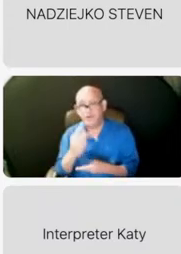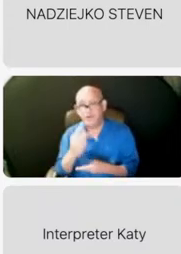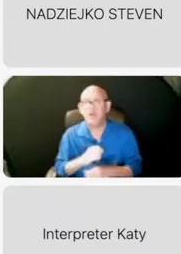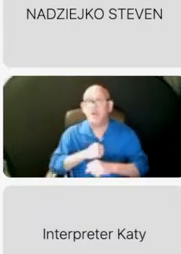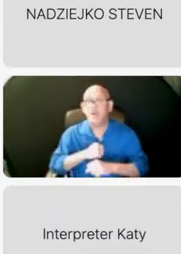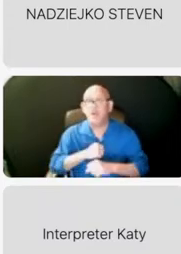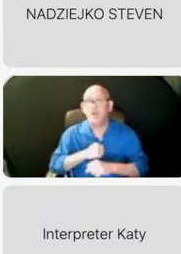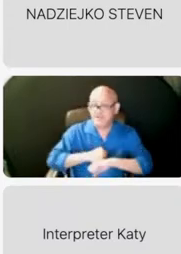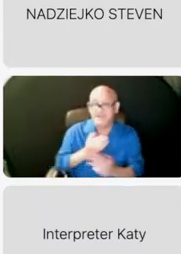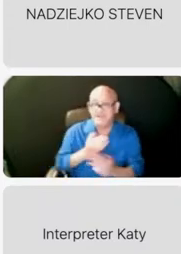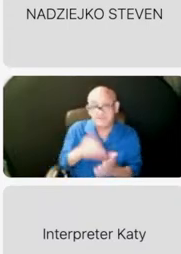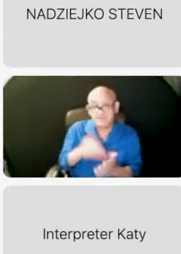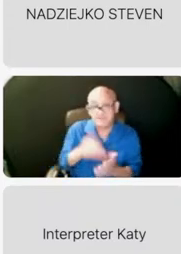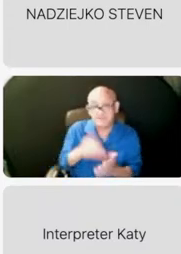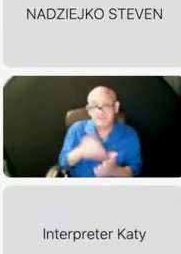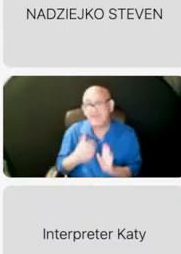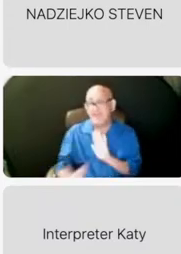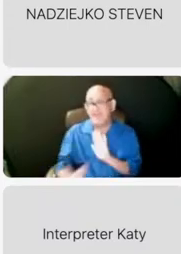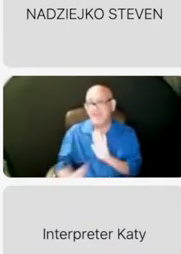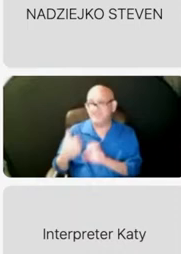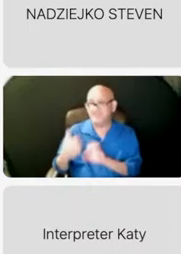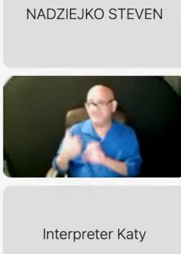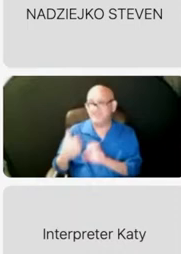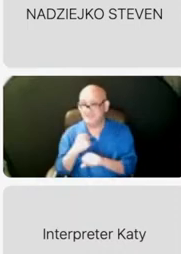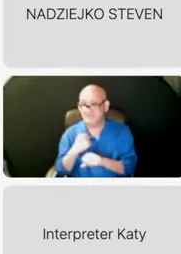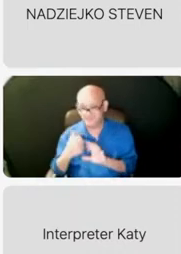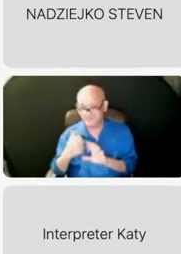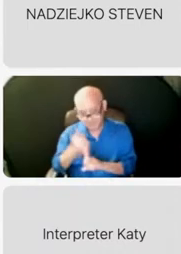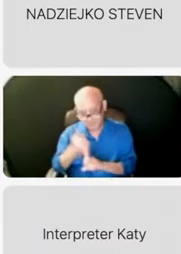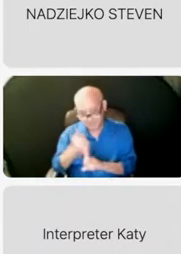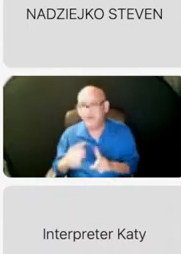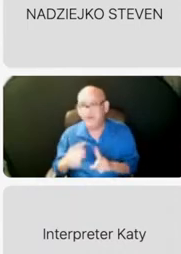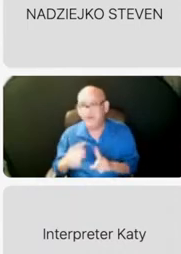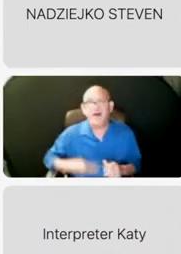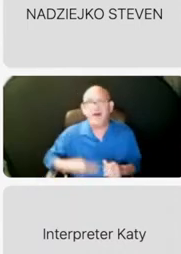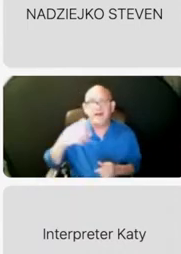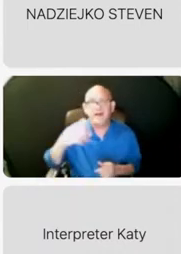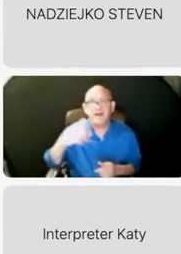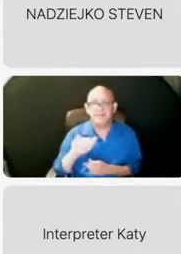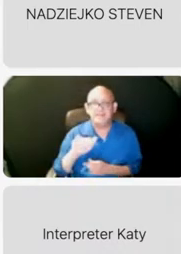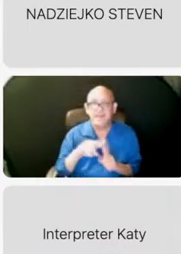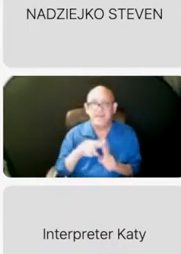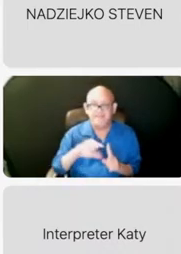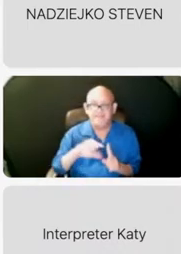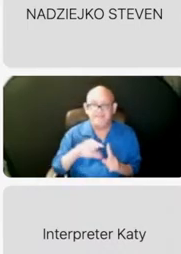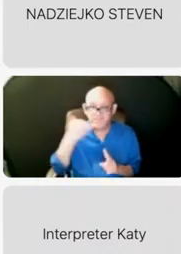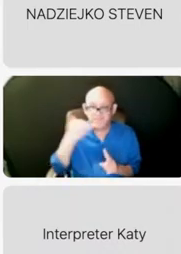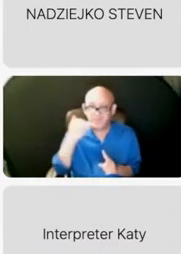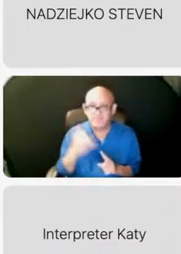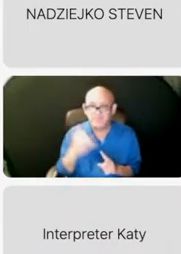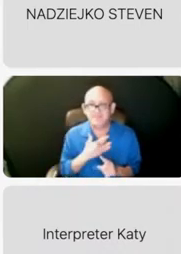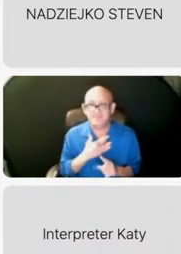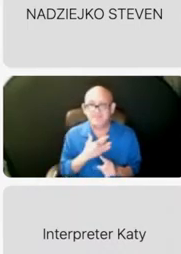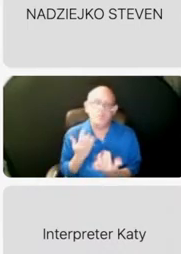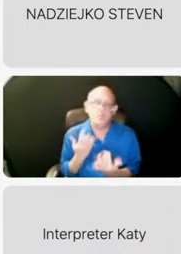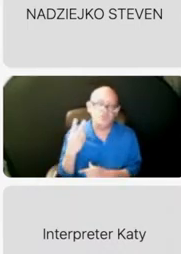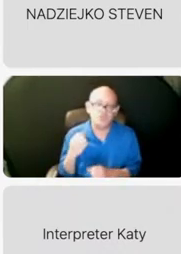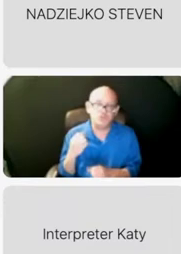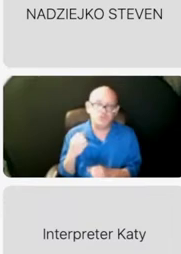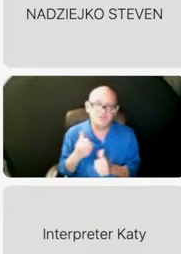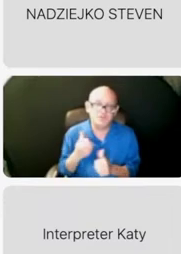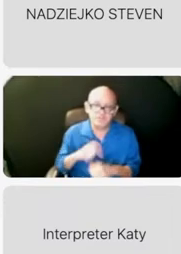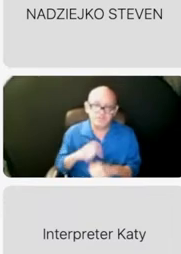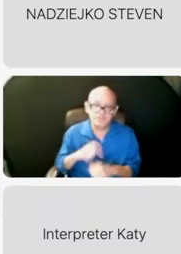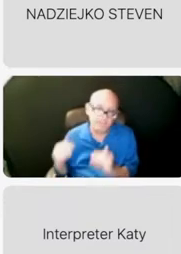high-demand for new features when it comes to cell phones america's smart phone owners use their phones to be shy of two years before upgrading with this content change and prices of cell